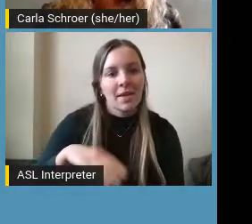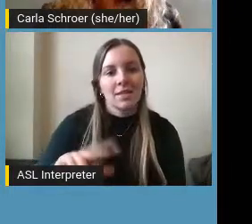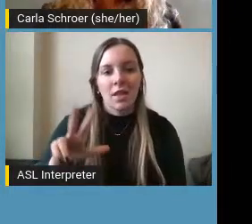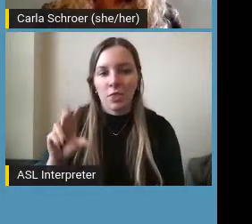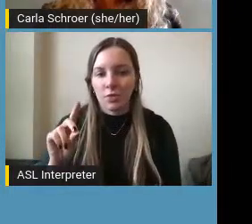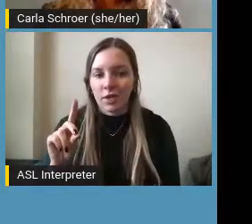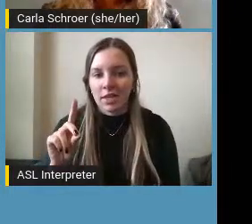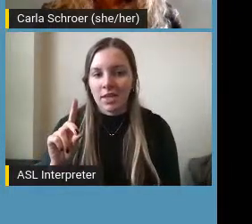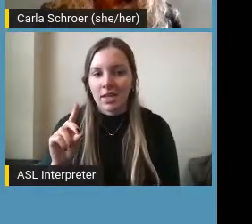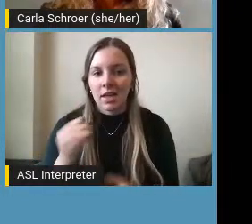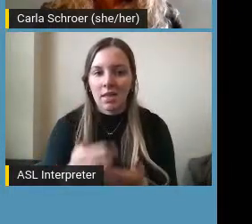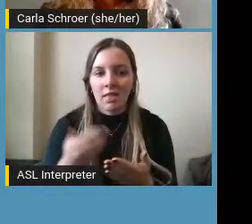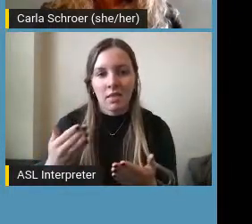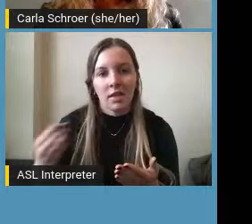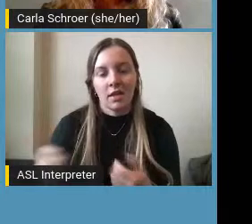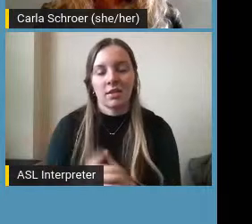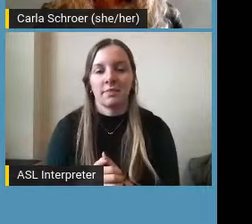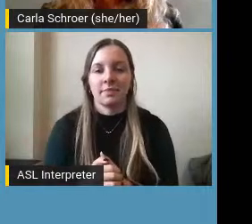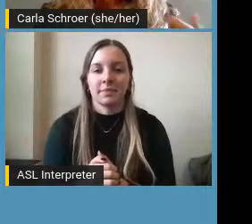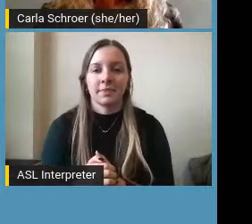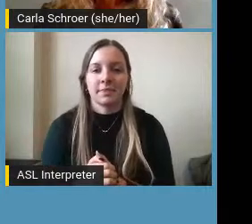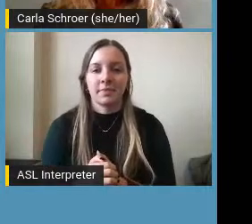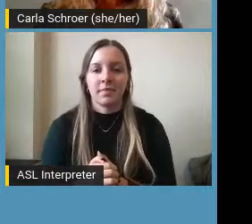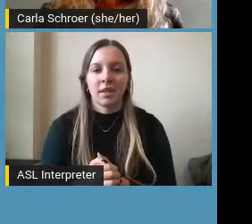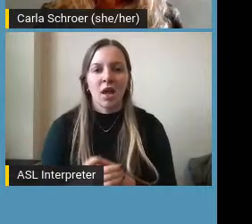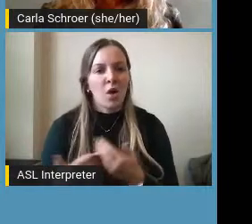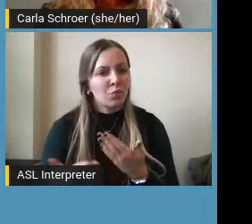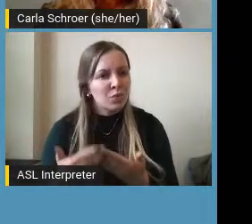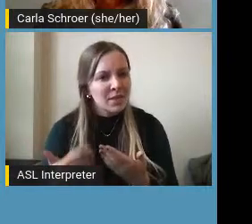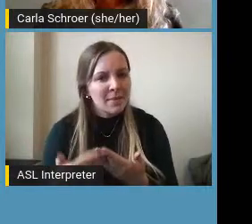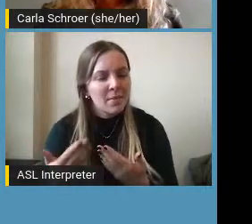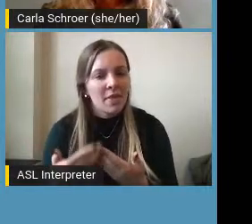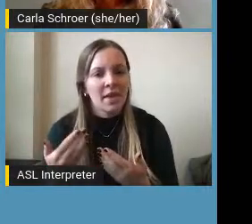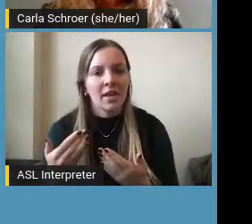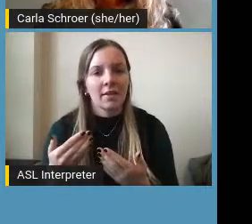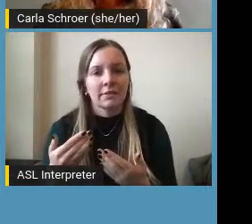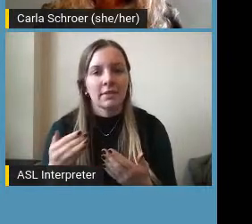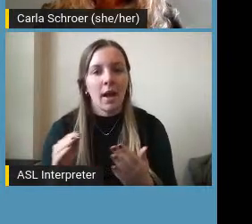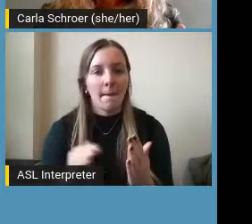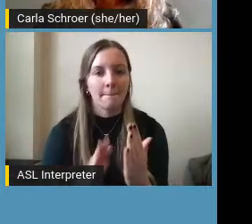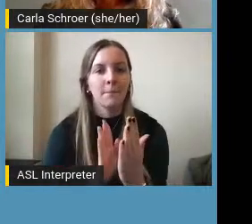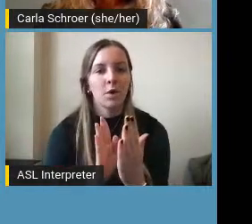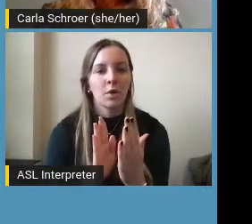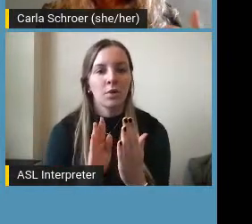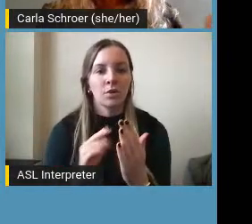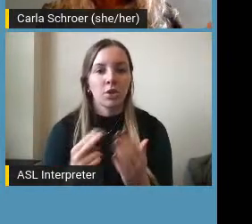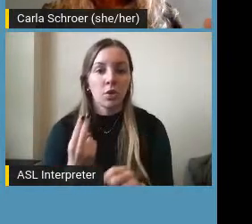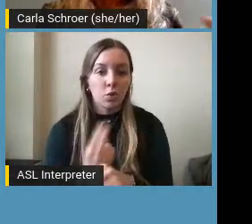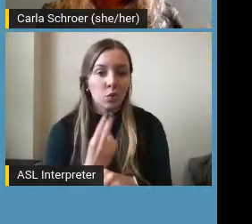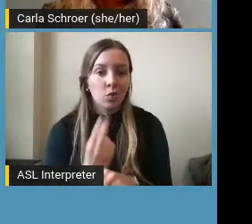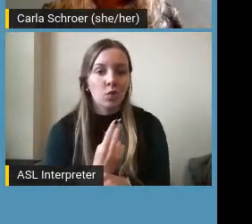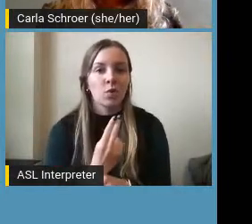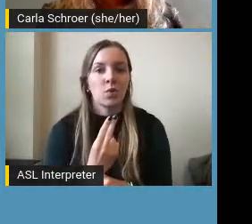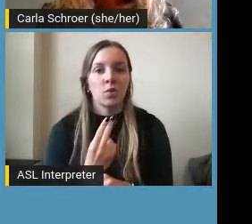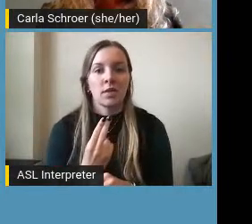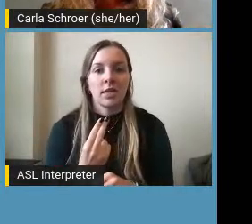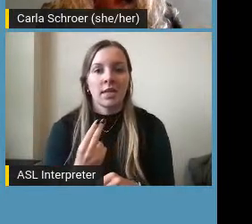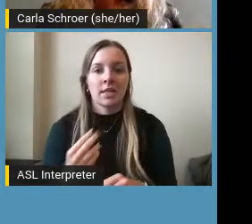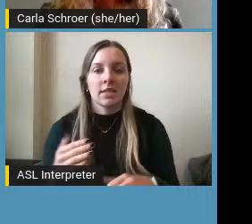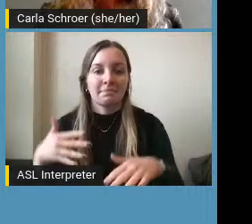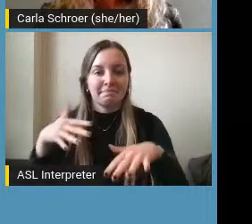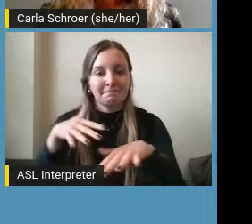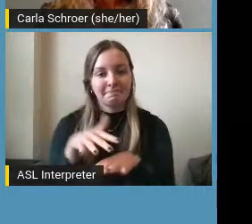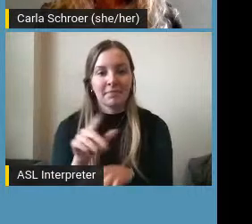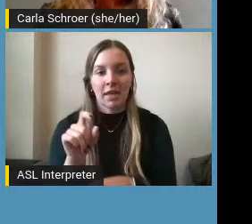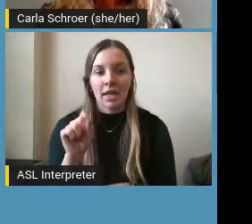most inexpensive thing would be various approaches that use a series of images that are just stitched together. In